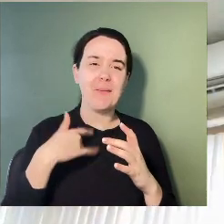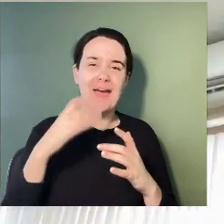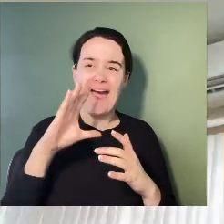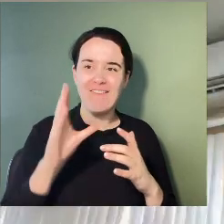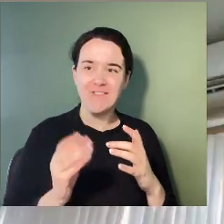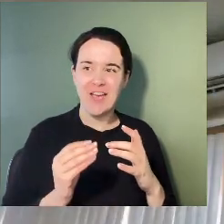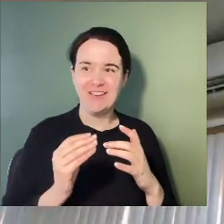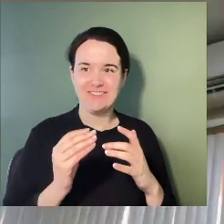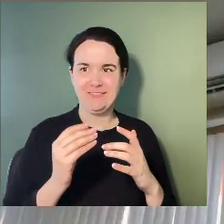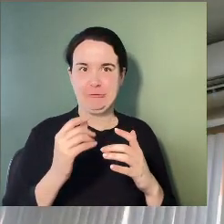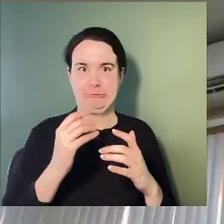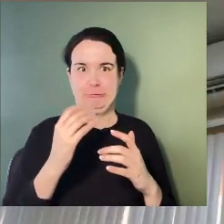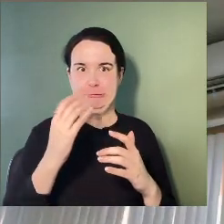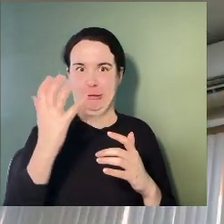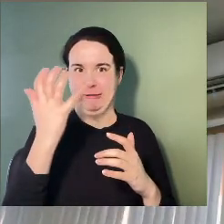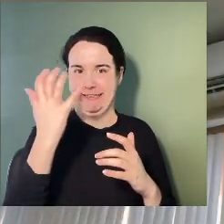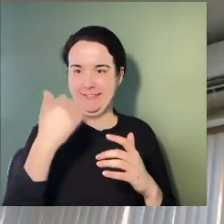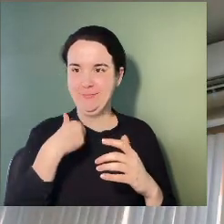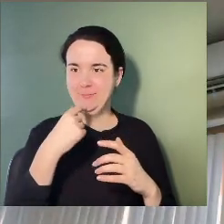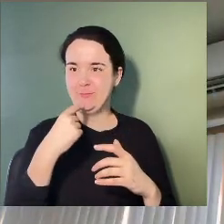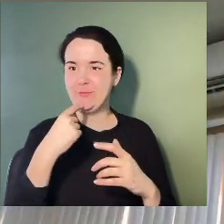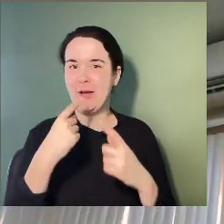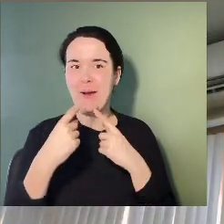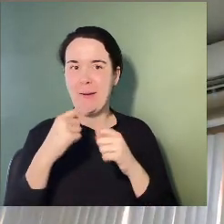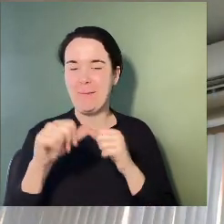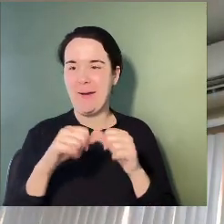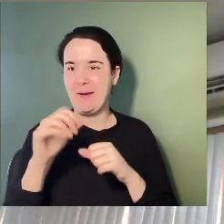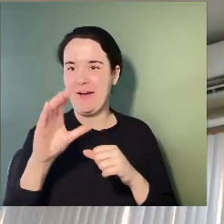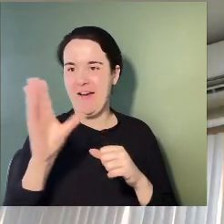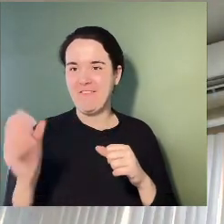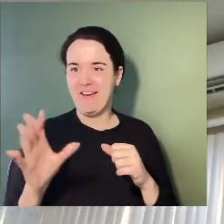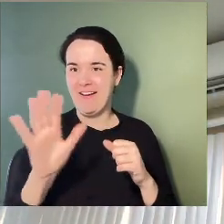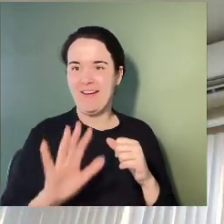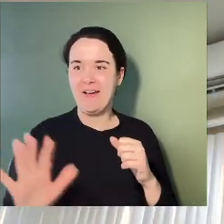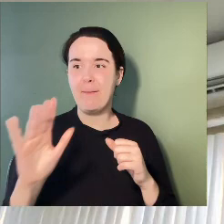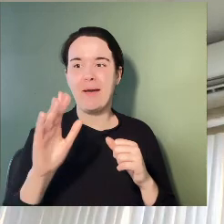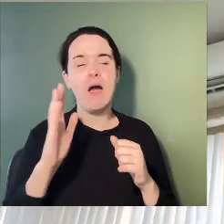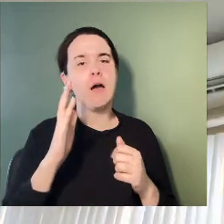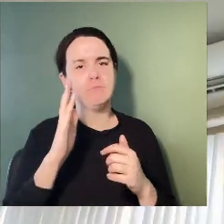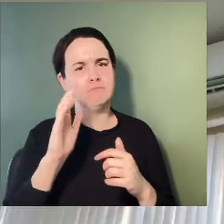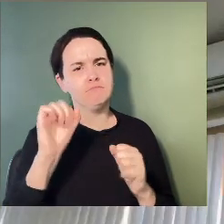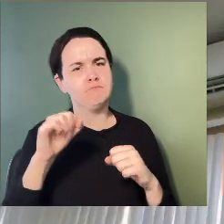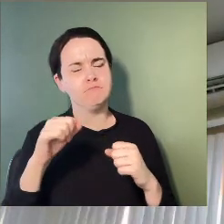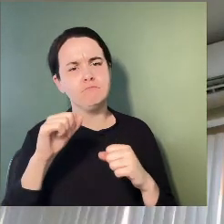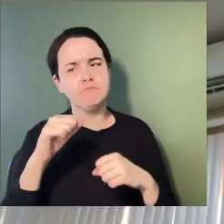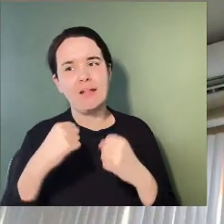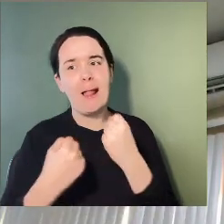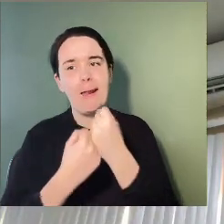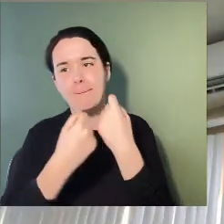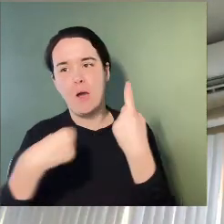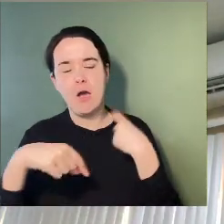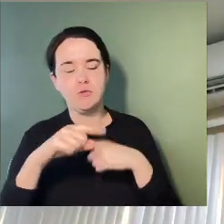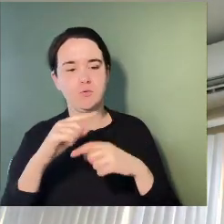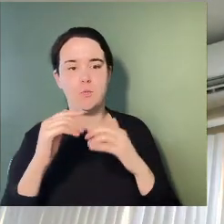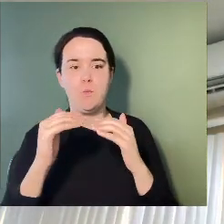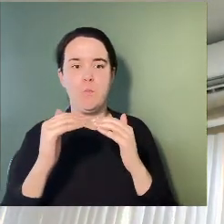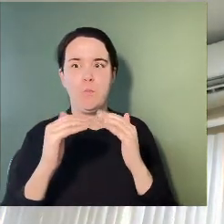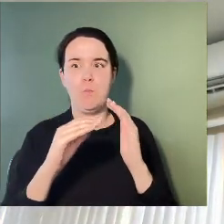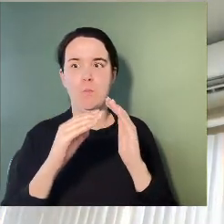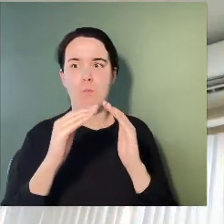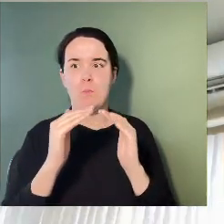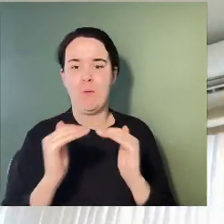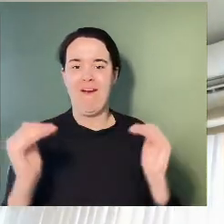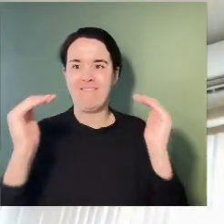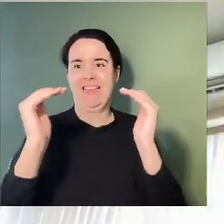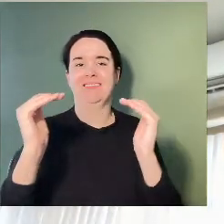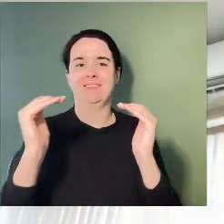continent. If we can harness it properly, it can help us to advance our democracy and also